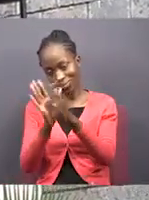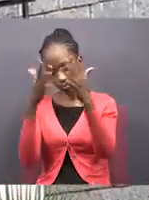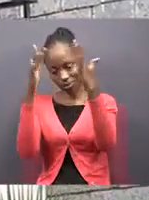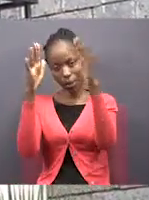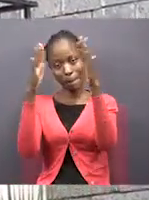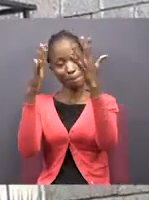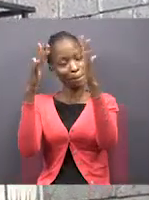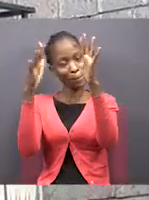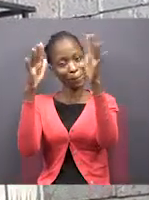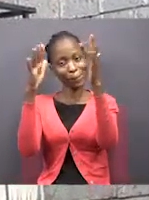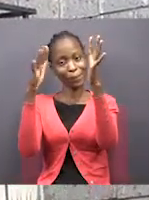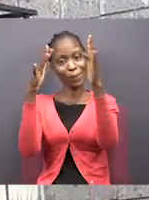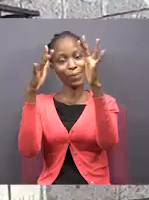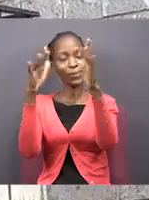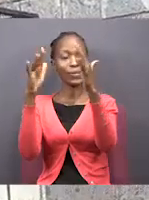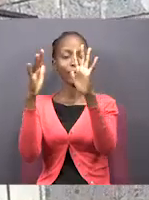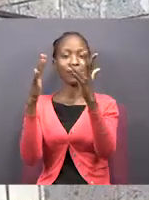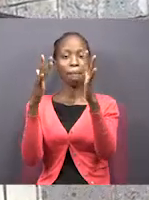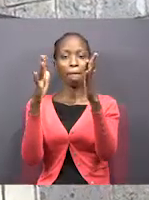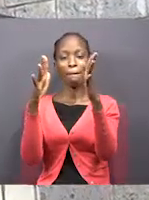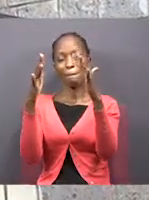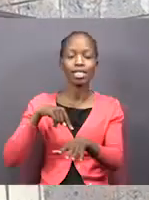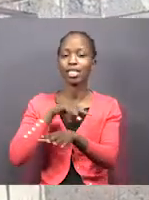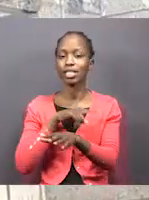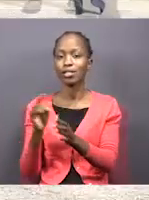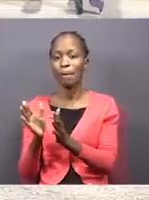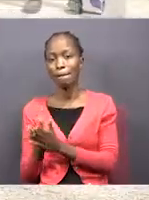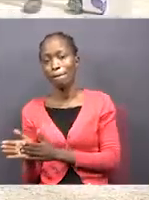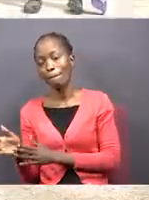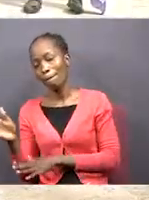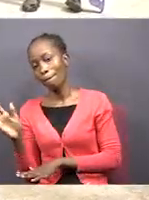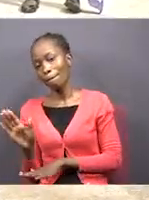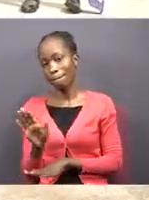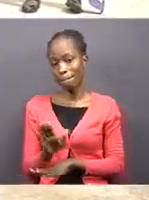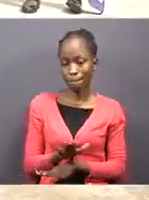Join us together as we worship God. Worship team, take it away.